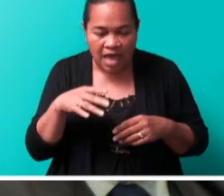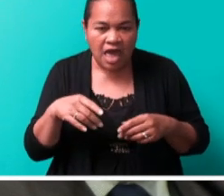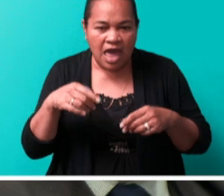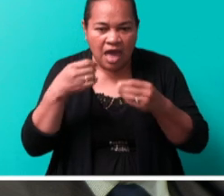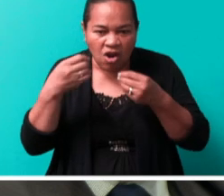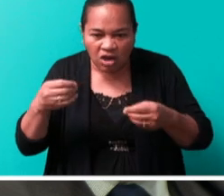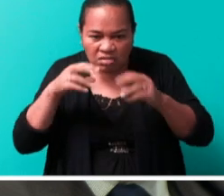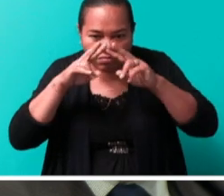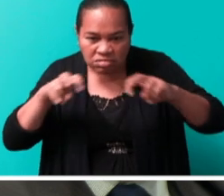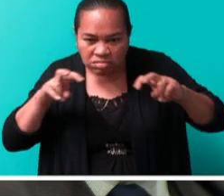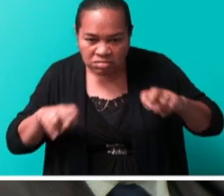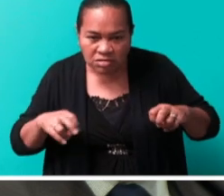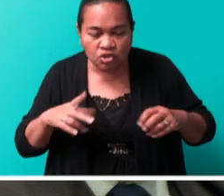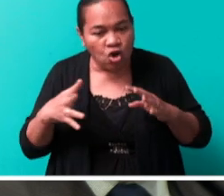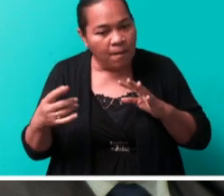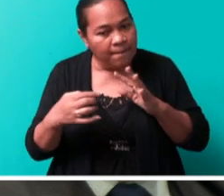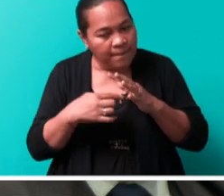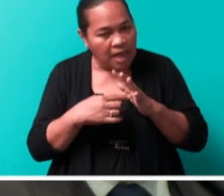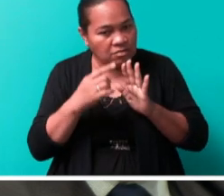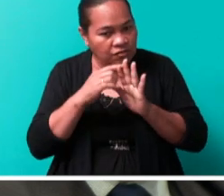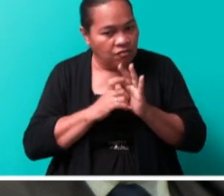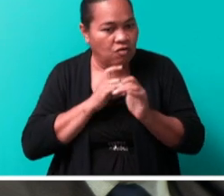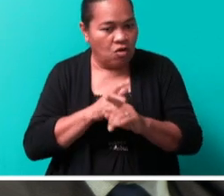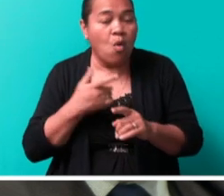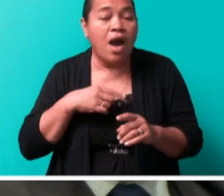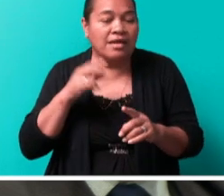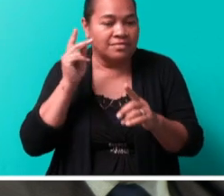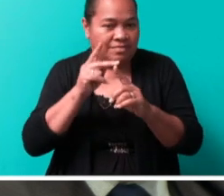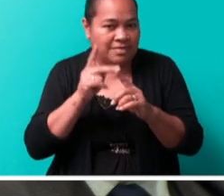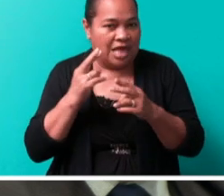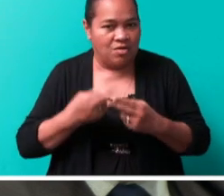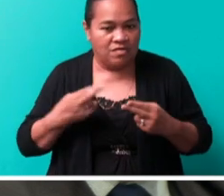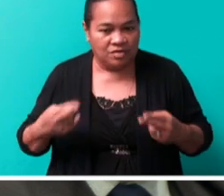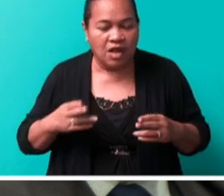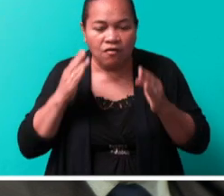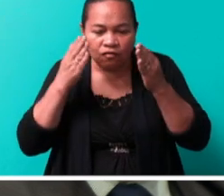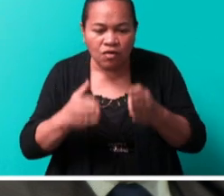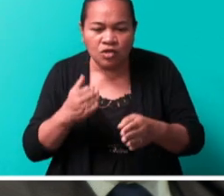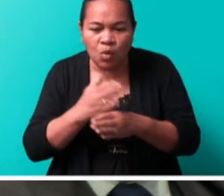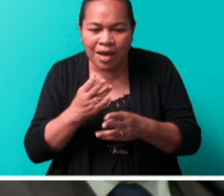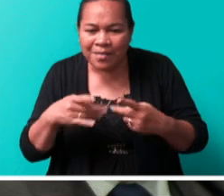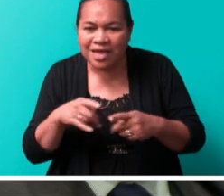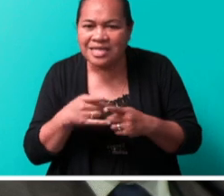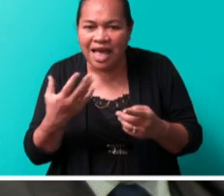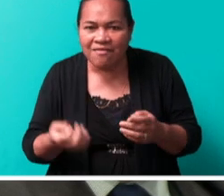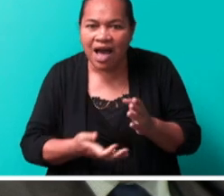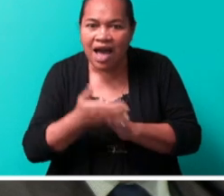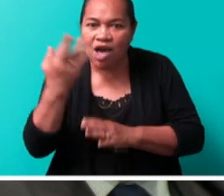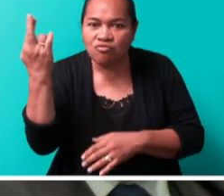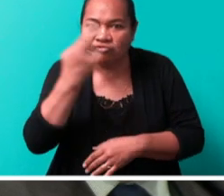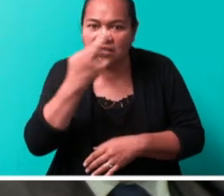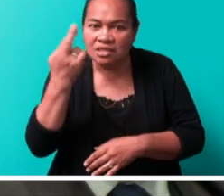compliance requirements to prioritize resources and focus on workplaces with high risk